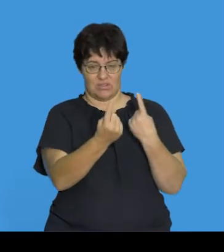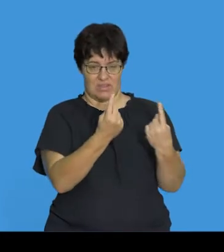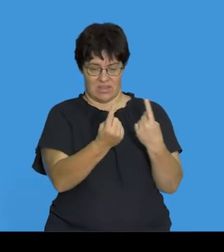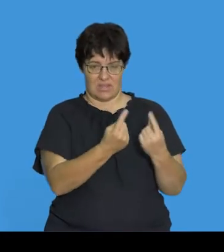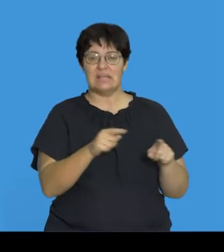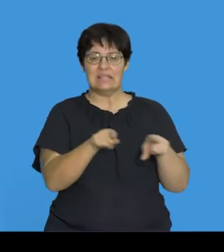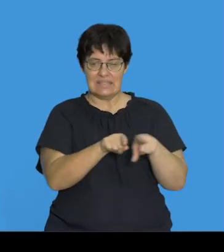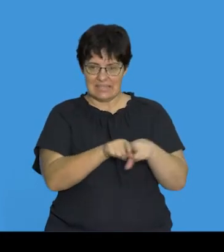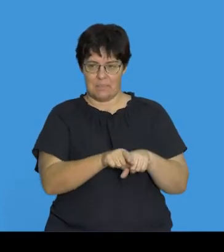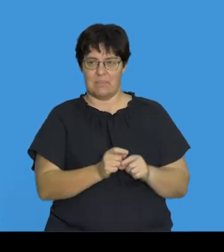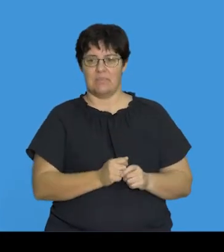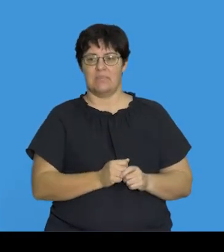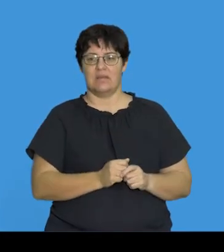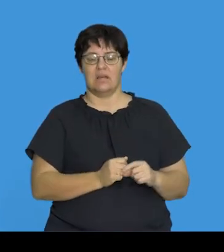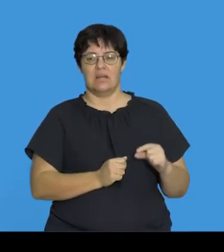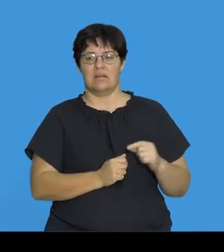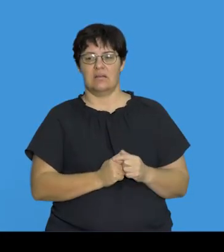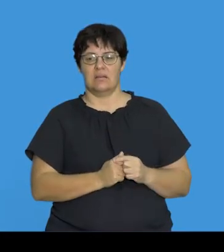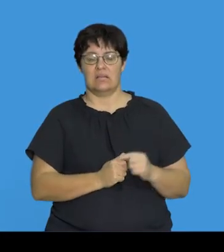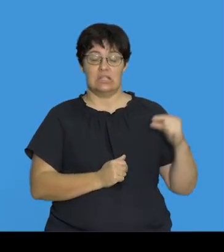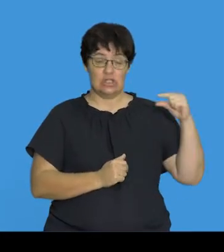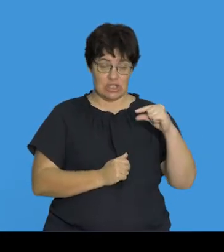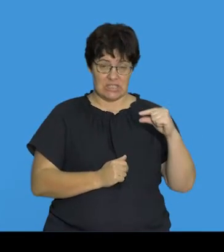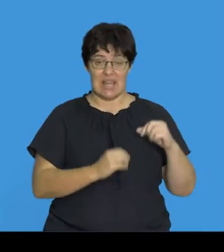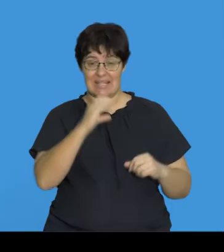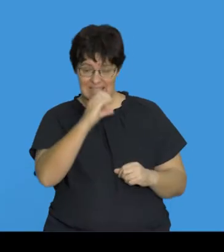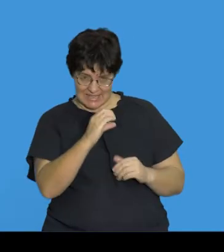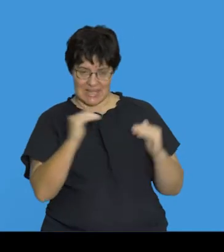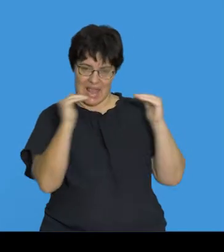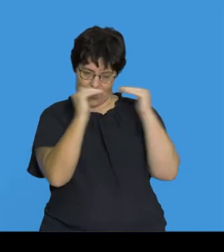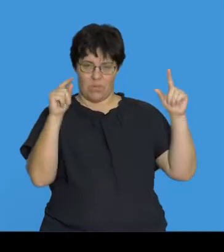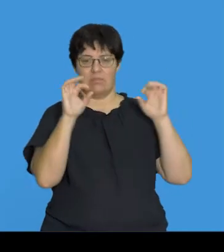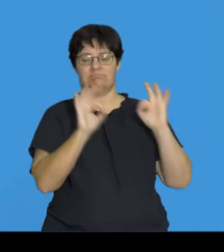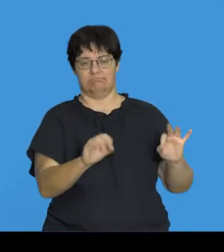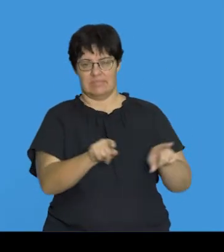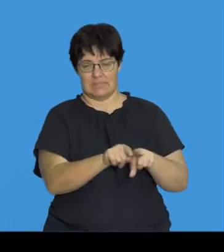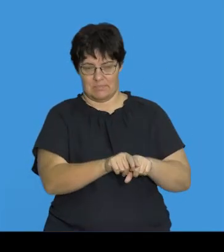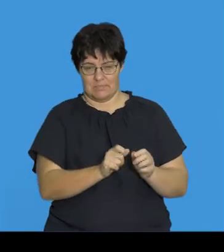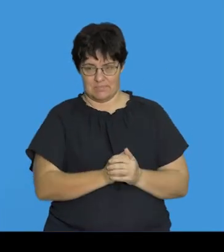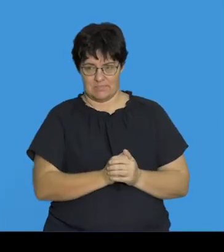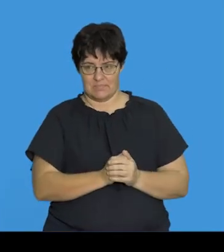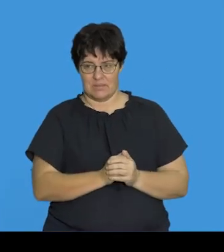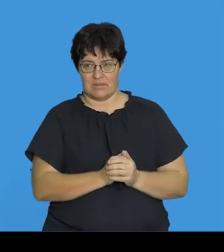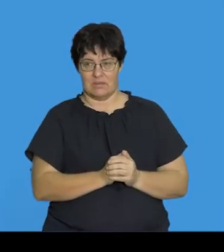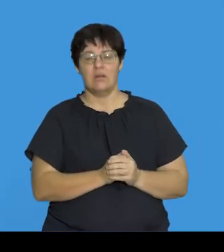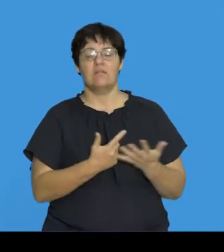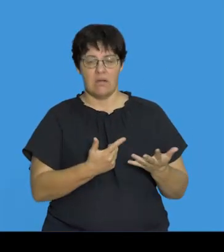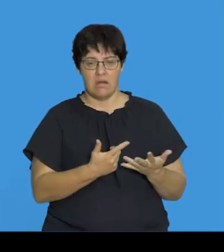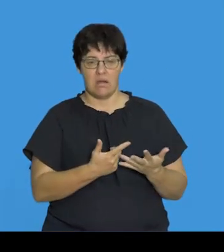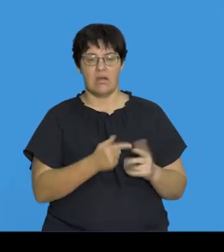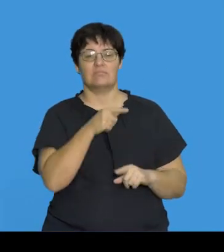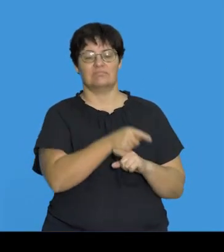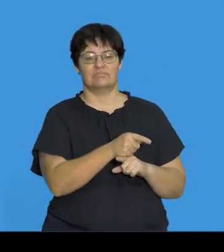comparison to each other, and likewise, the number of guanine and cytosine bases are equal. And that comes